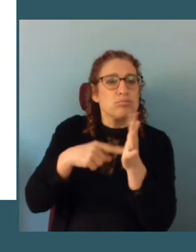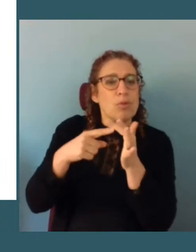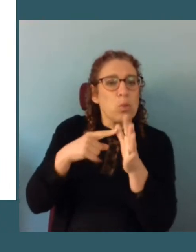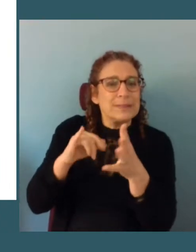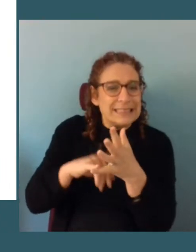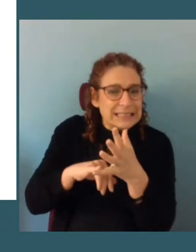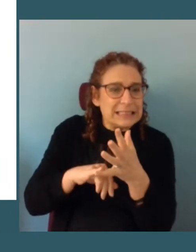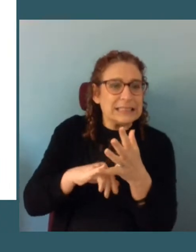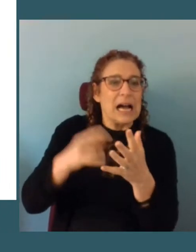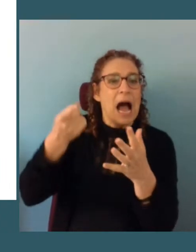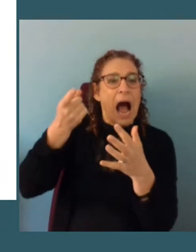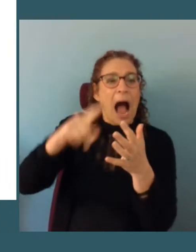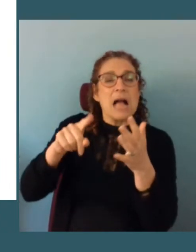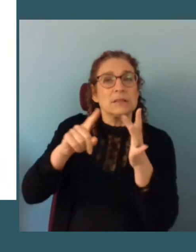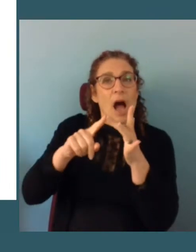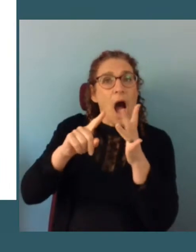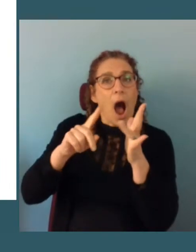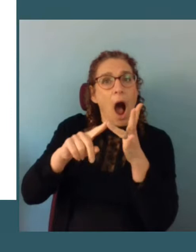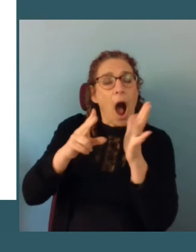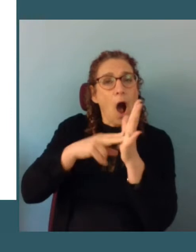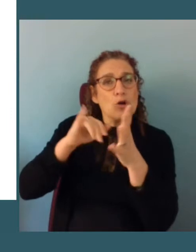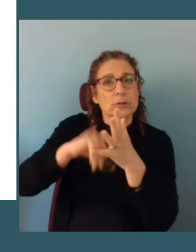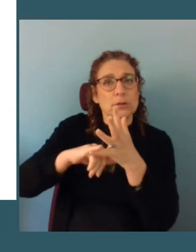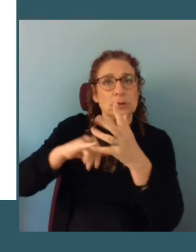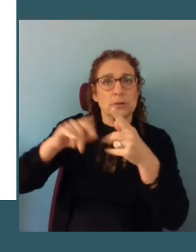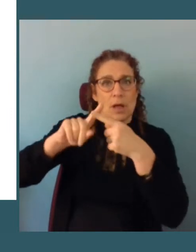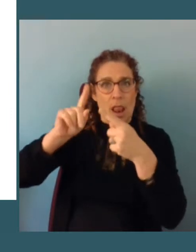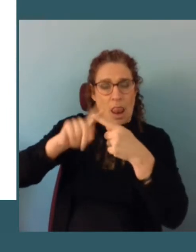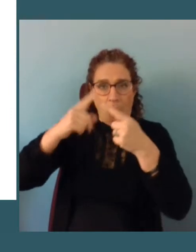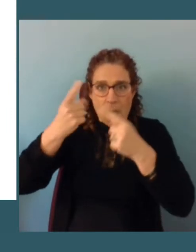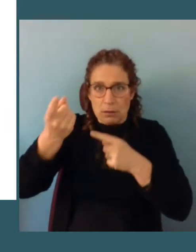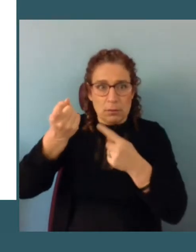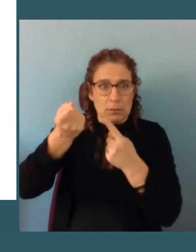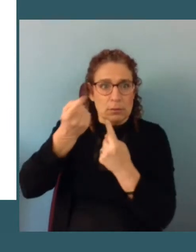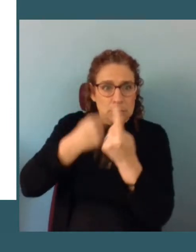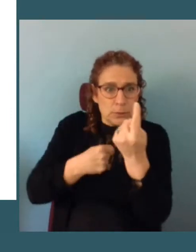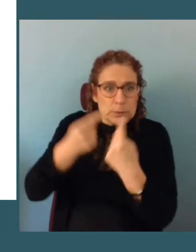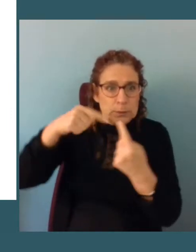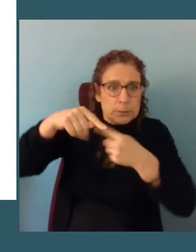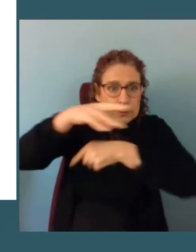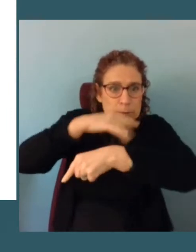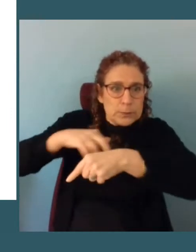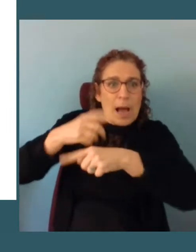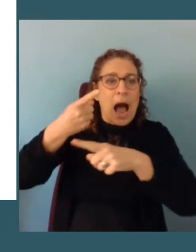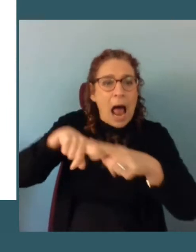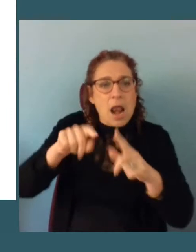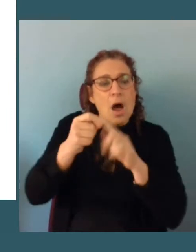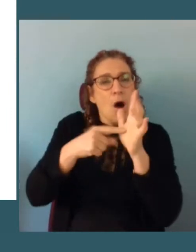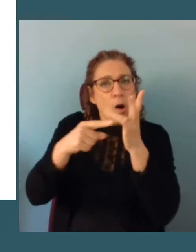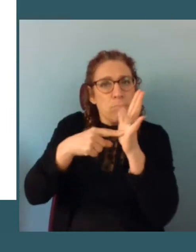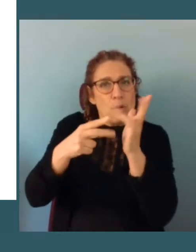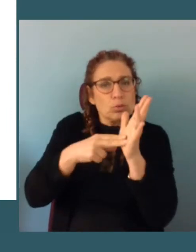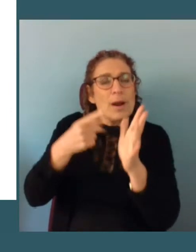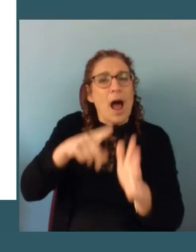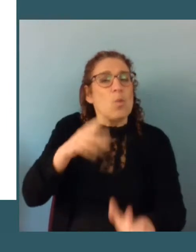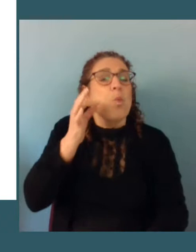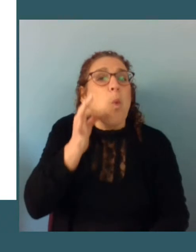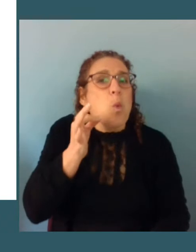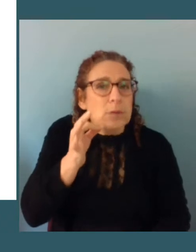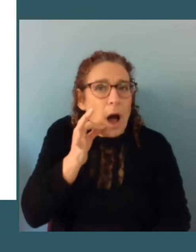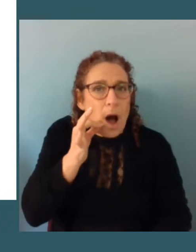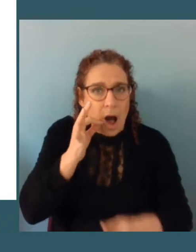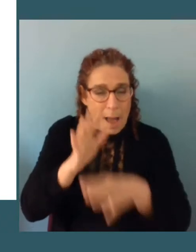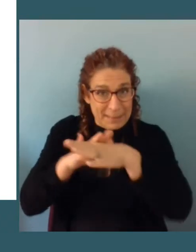disruption of transport of ions, protons, and water. And the effect of this is that